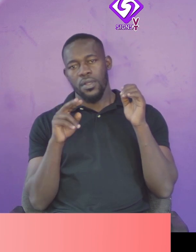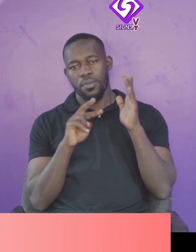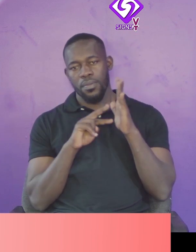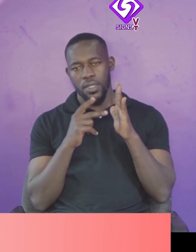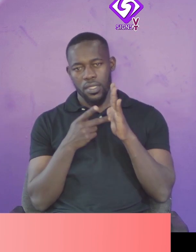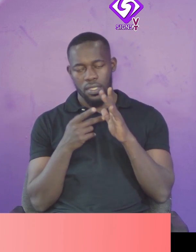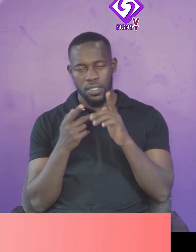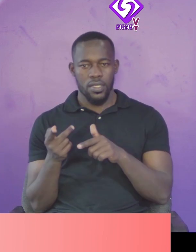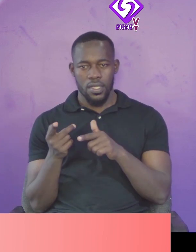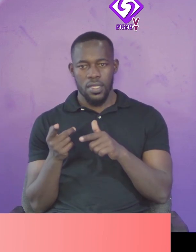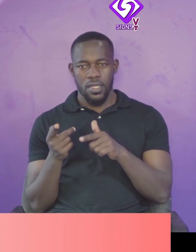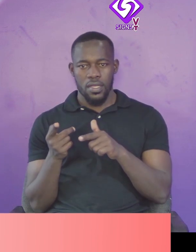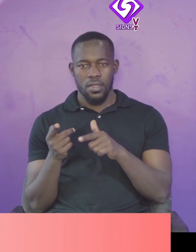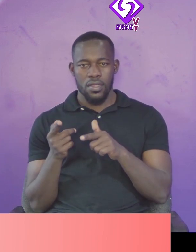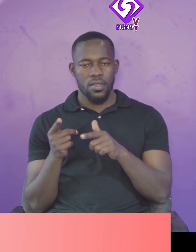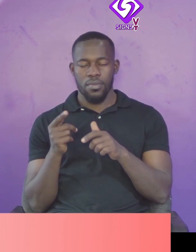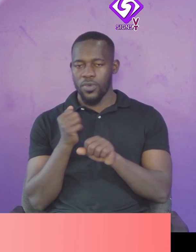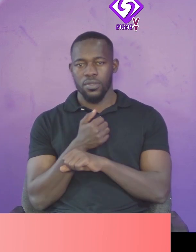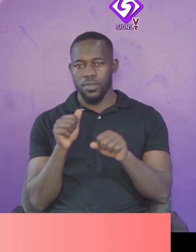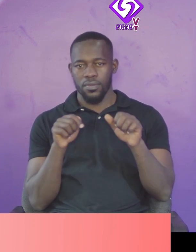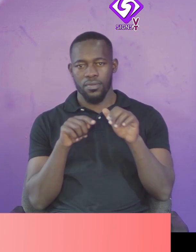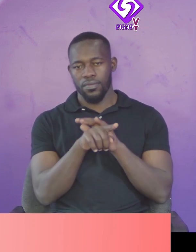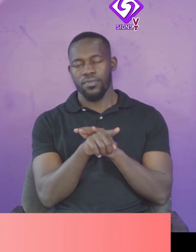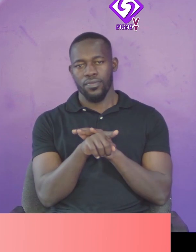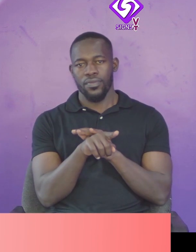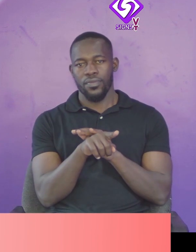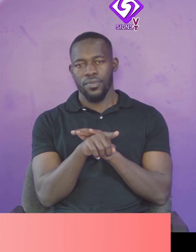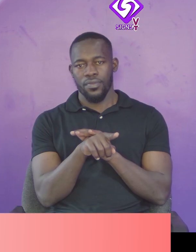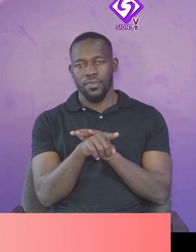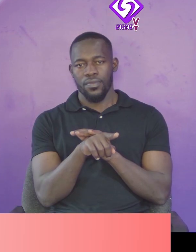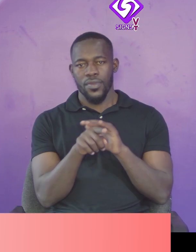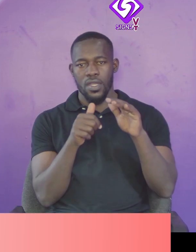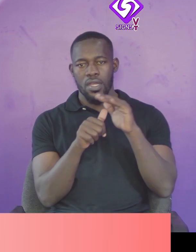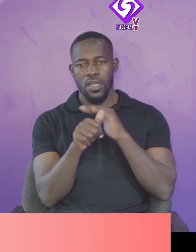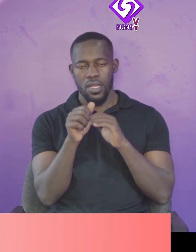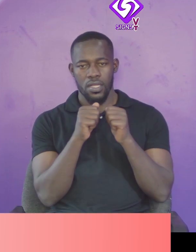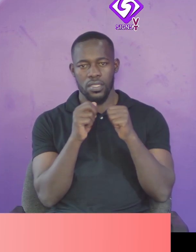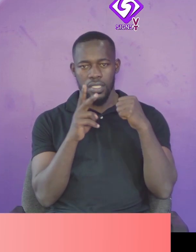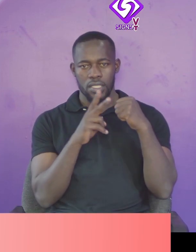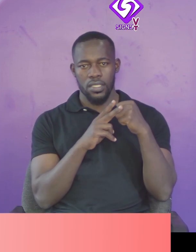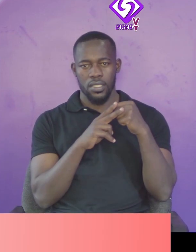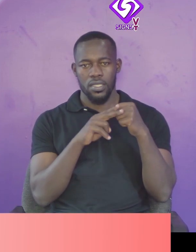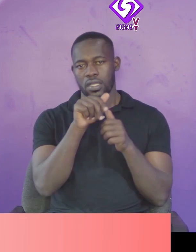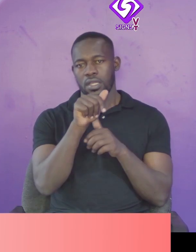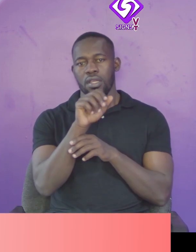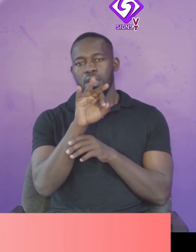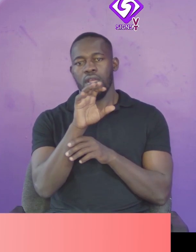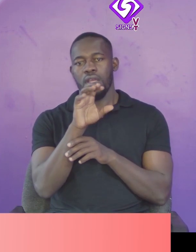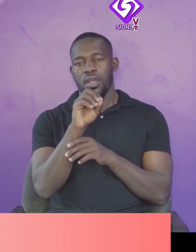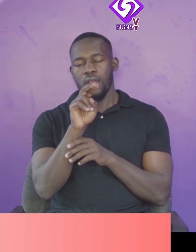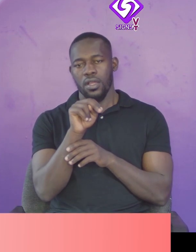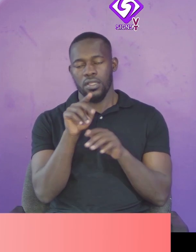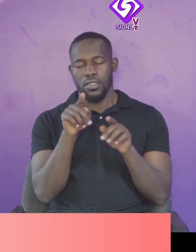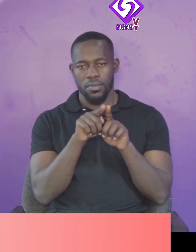the junior stars have not qualified for the under-17 AFCON. And I remember